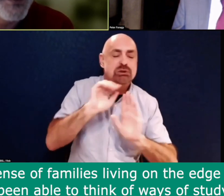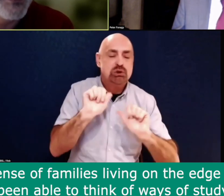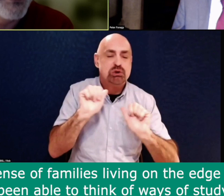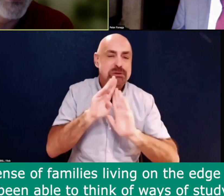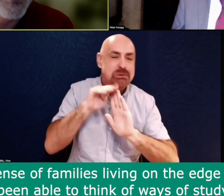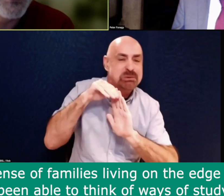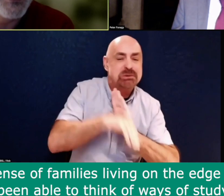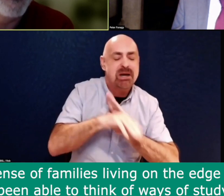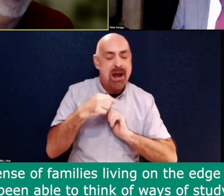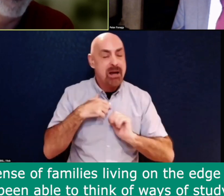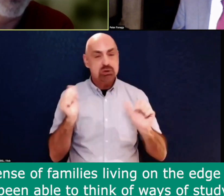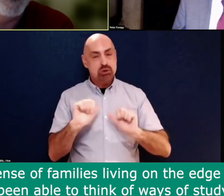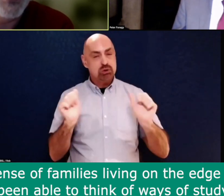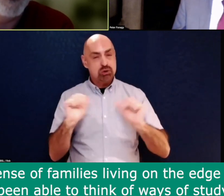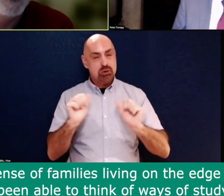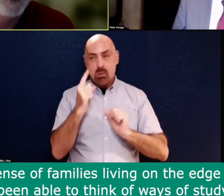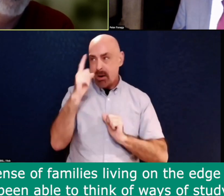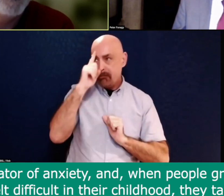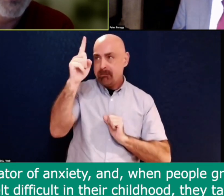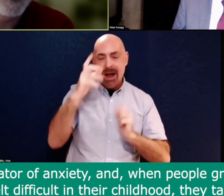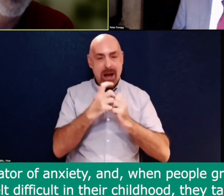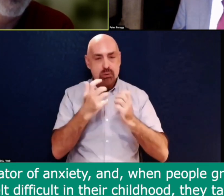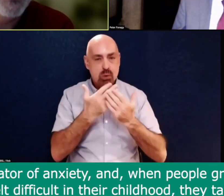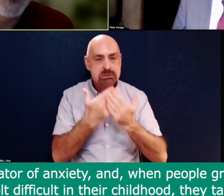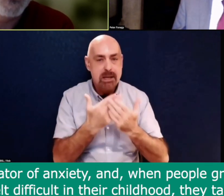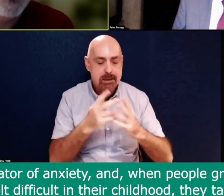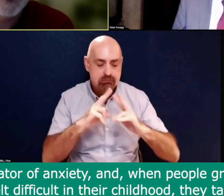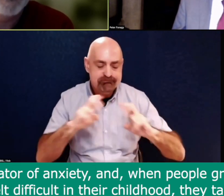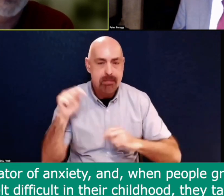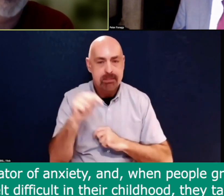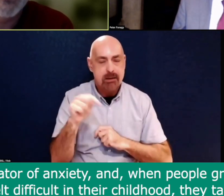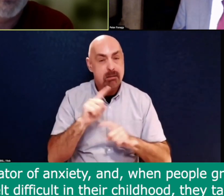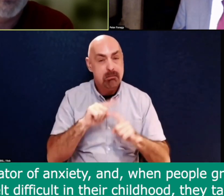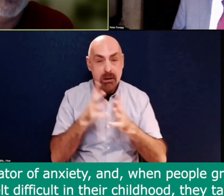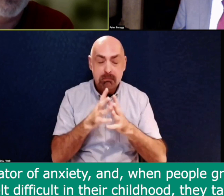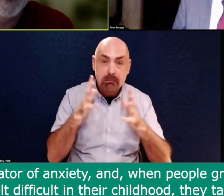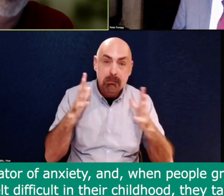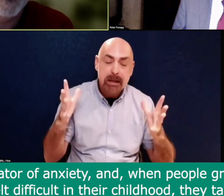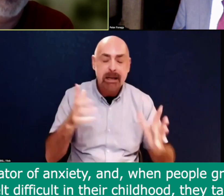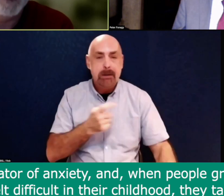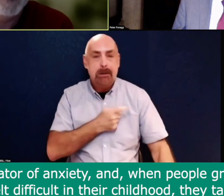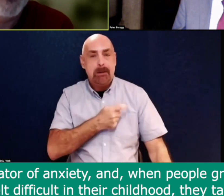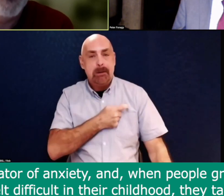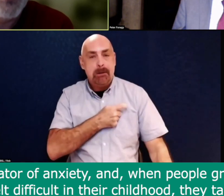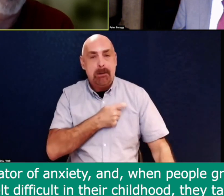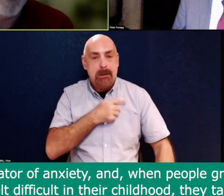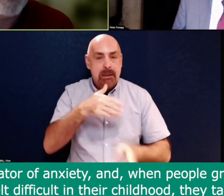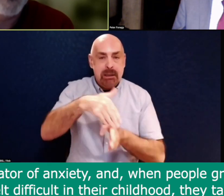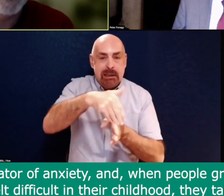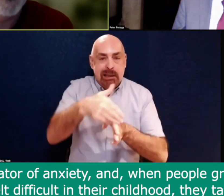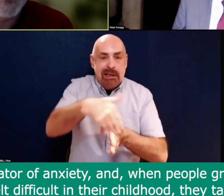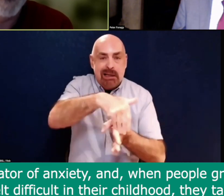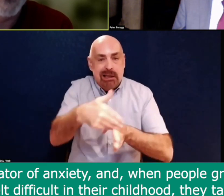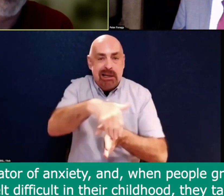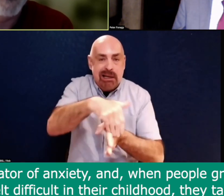haven't been able to think of ways of studying it very well, but it's a huge generator of anxiety. And, when people grow up and